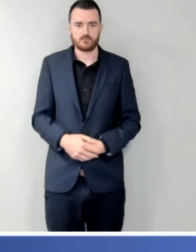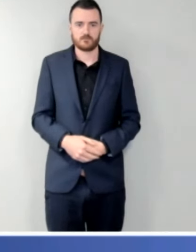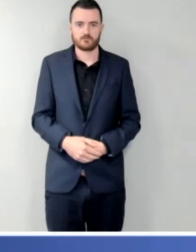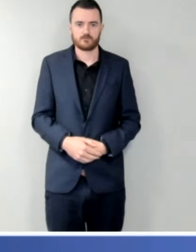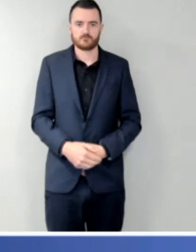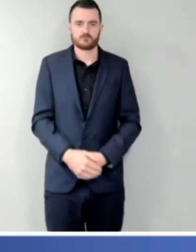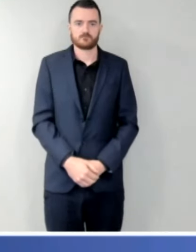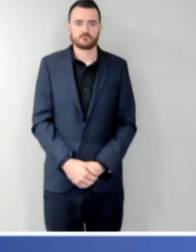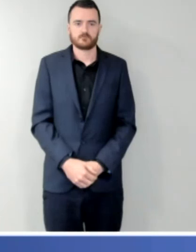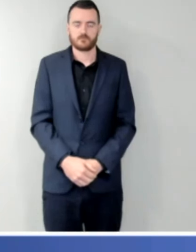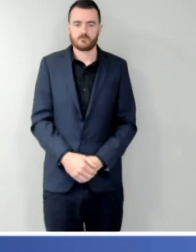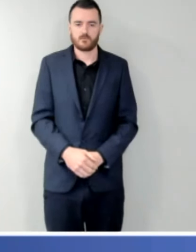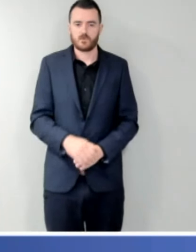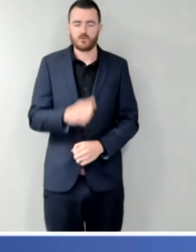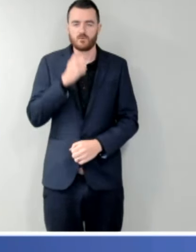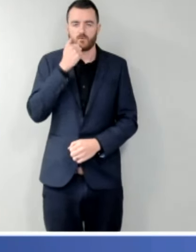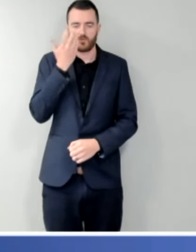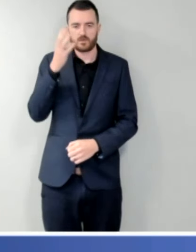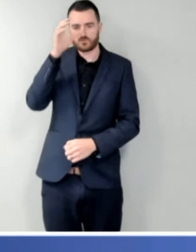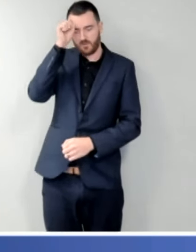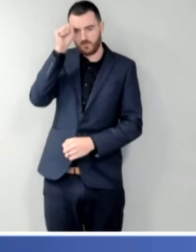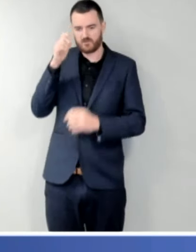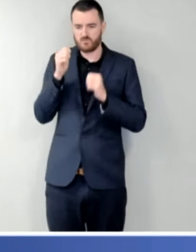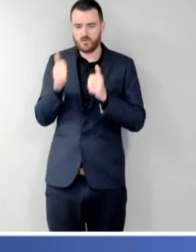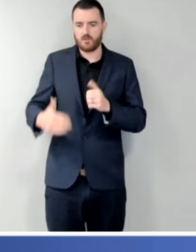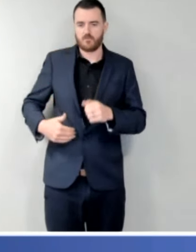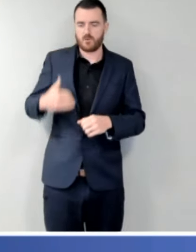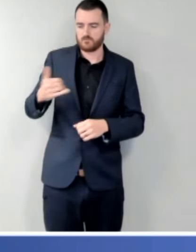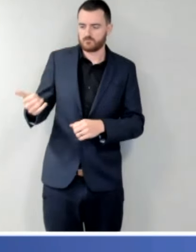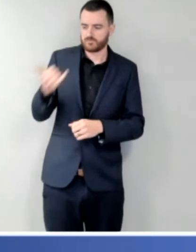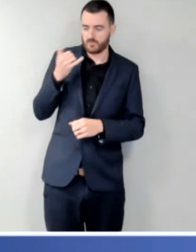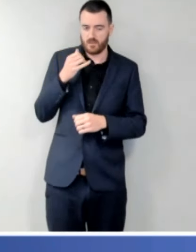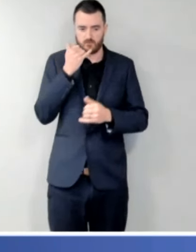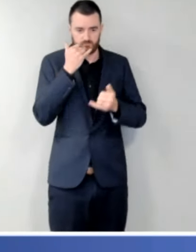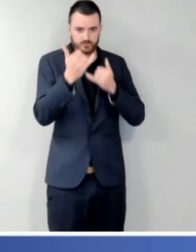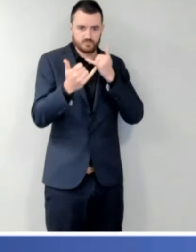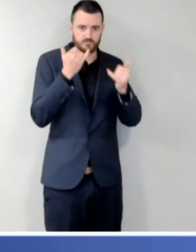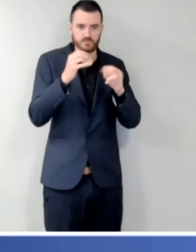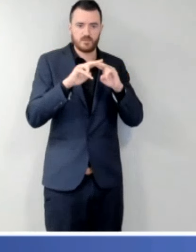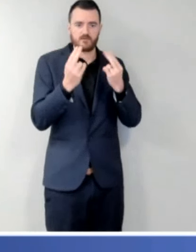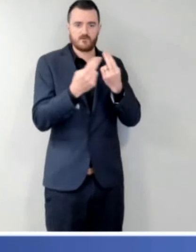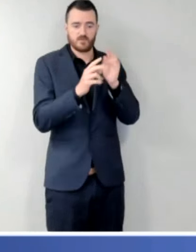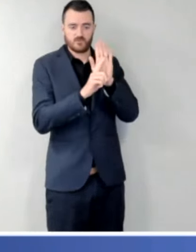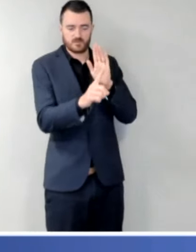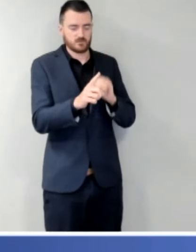I'll never forget the early phone calls with the family representatives whose grief was